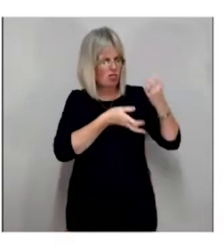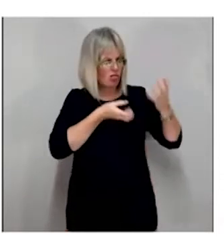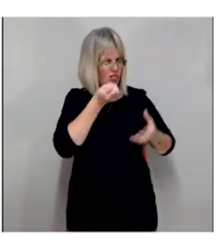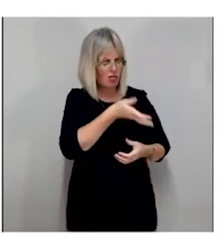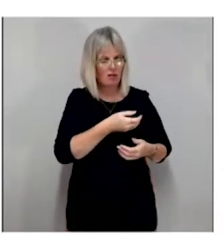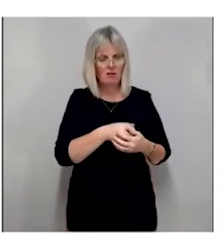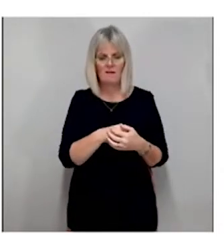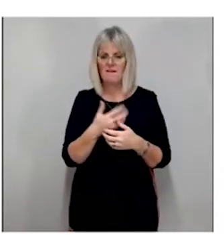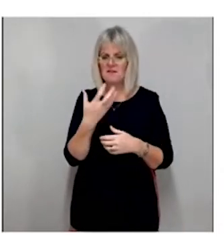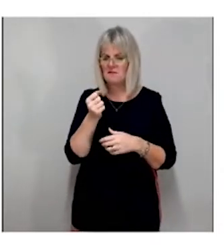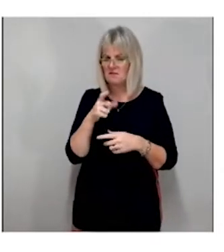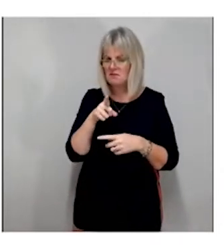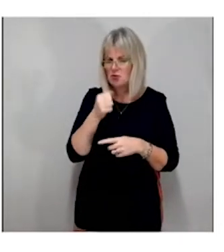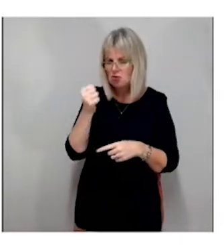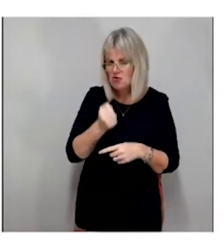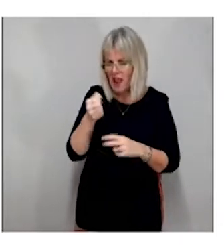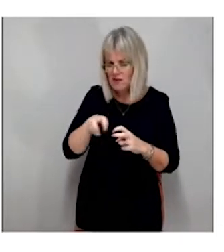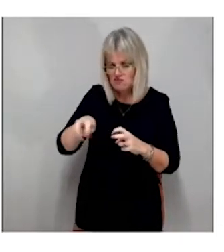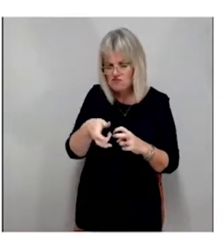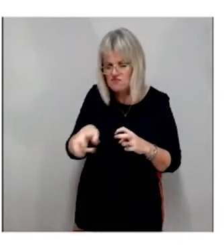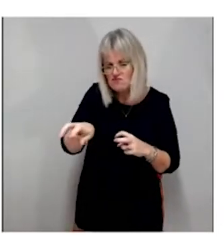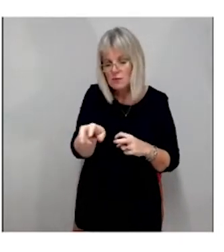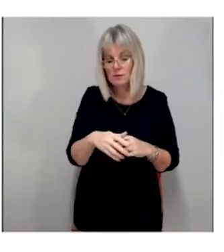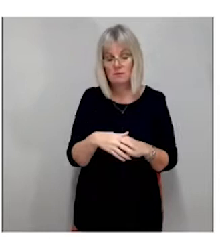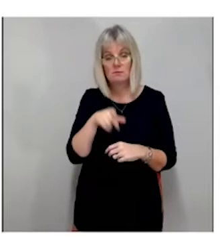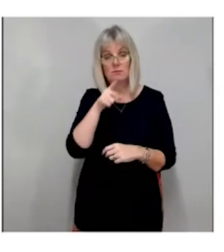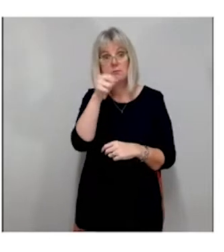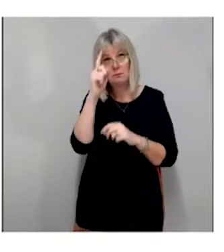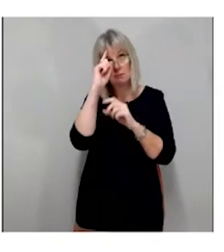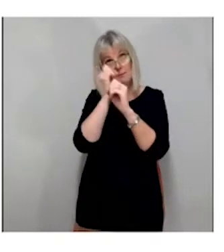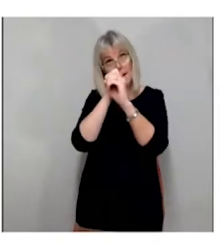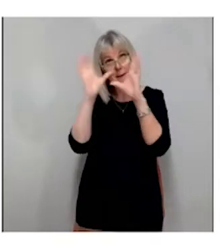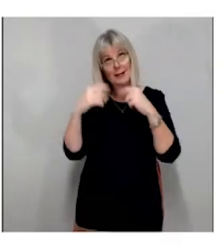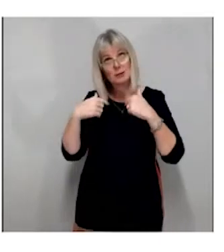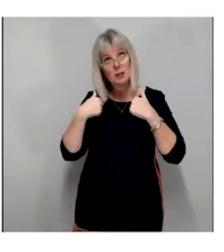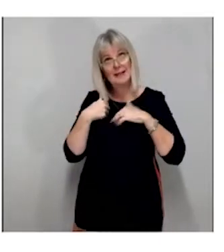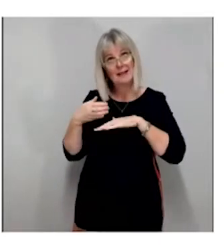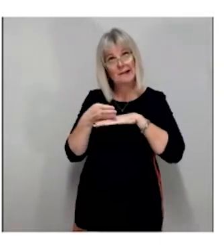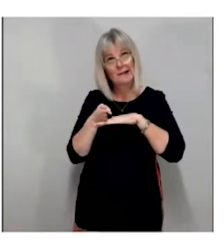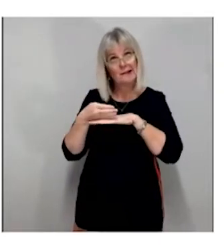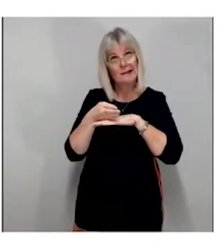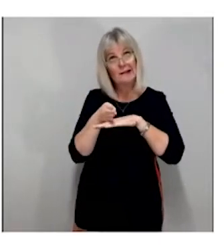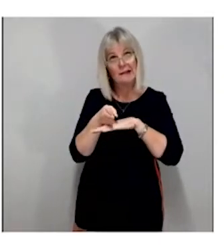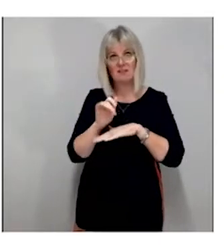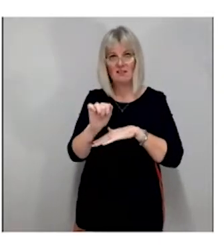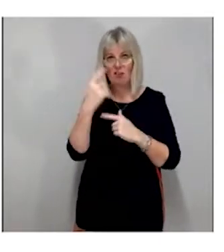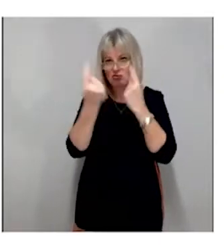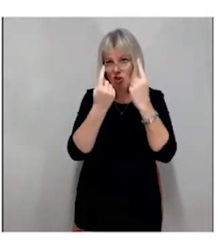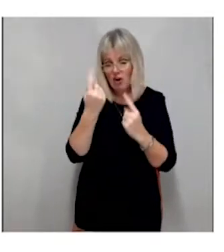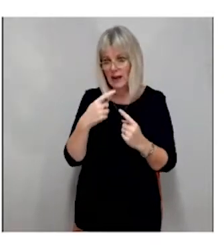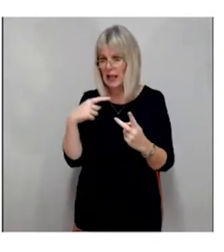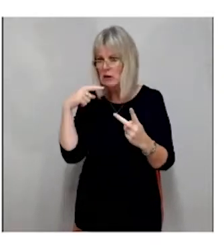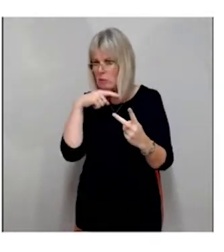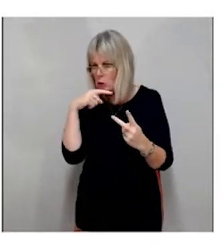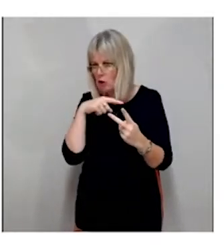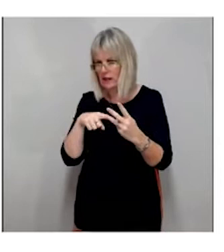track. Now just imagine me navigating through this labyrinth of toys and boys and dogs using